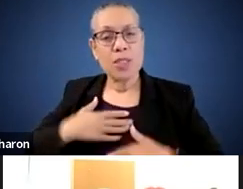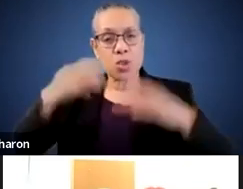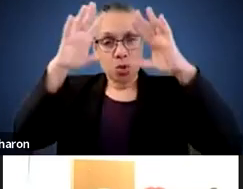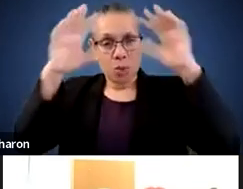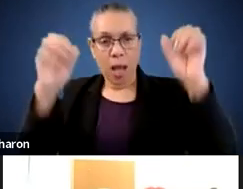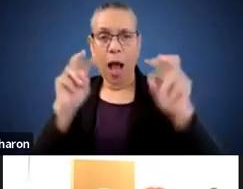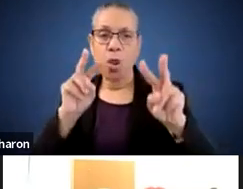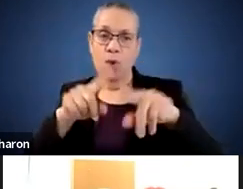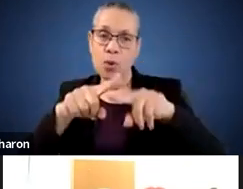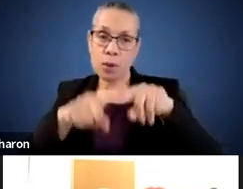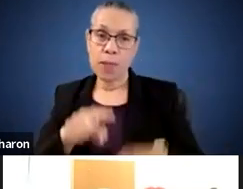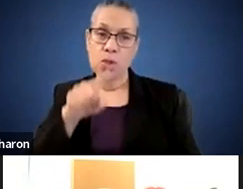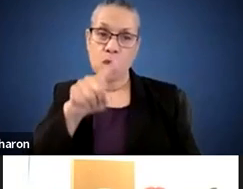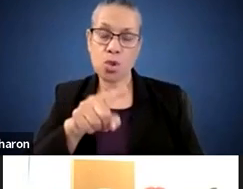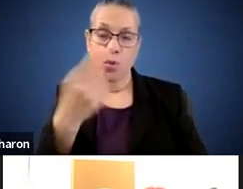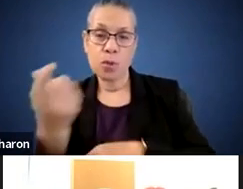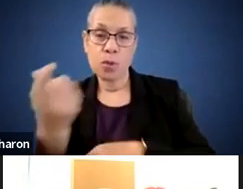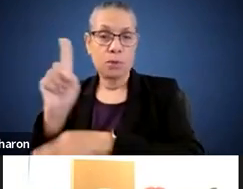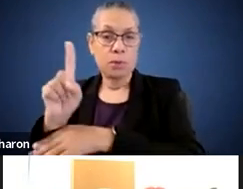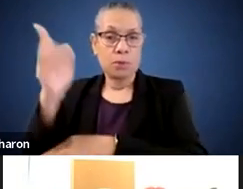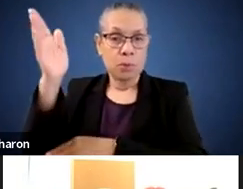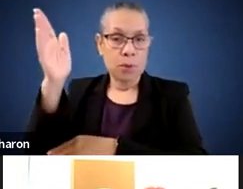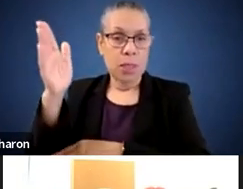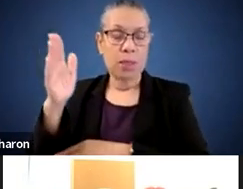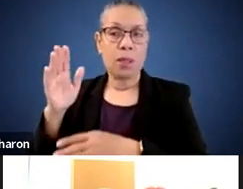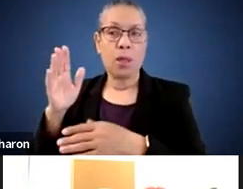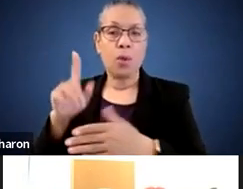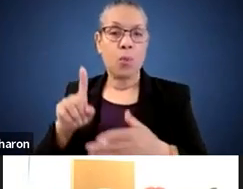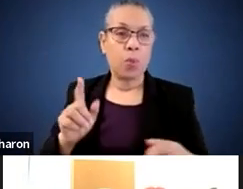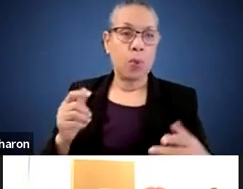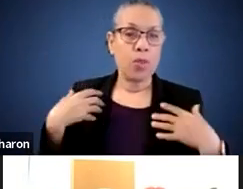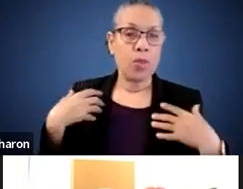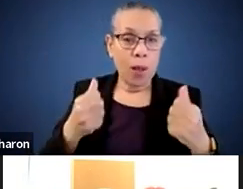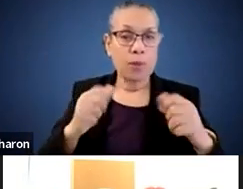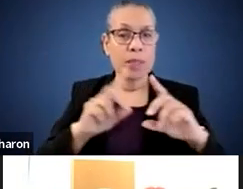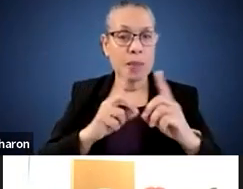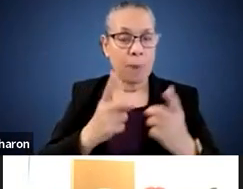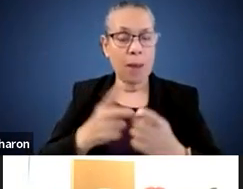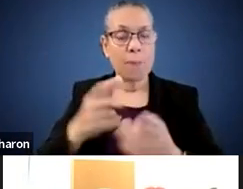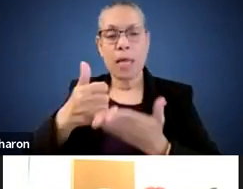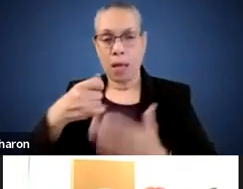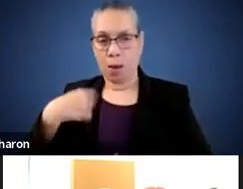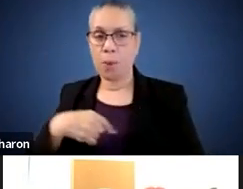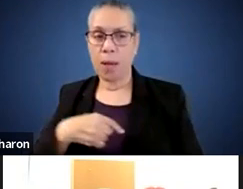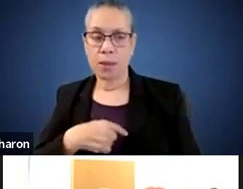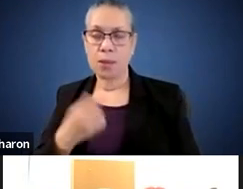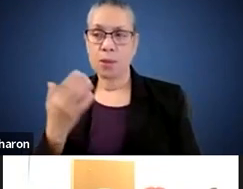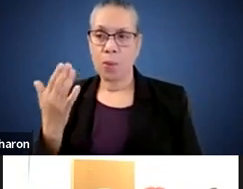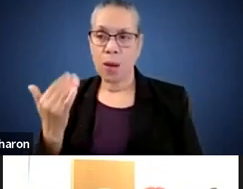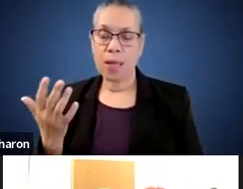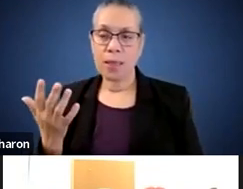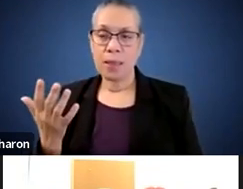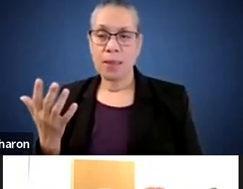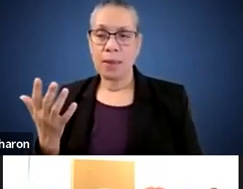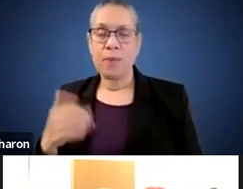you absolutely you know presenting to us in conjunction with Wellness as you said I think that would be really helpful because it is you know where